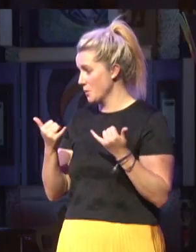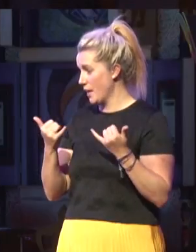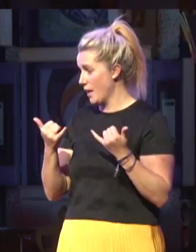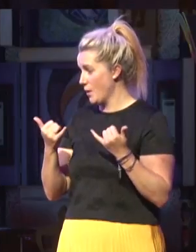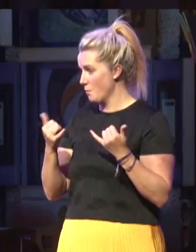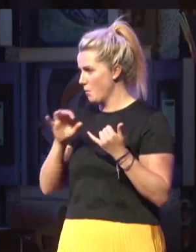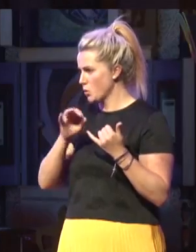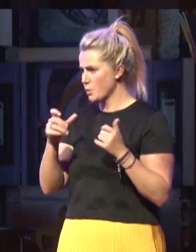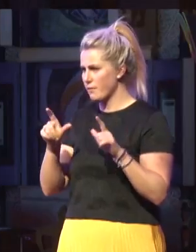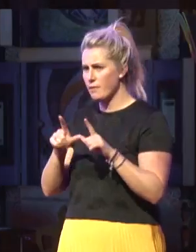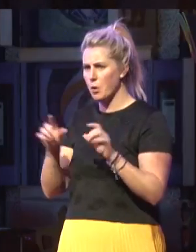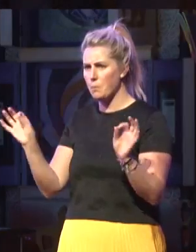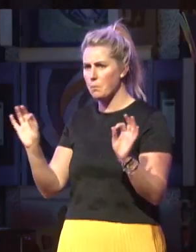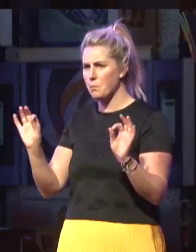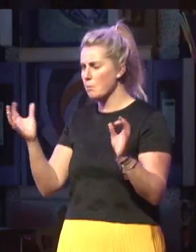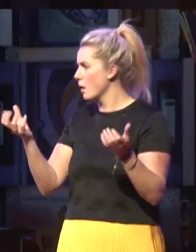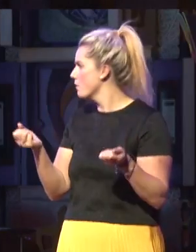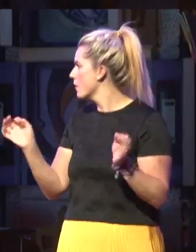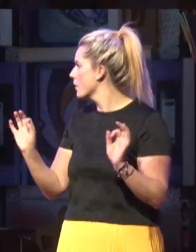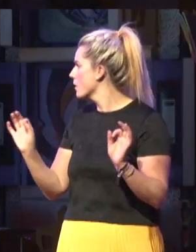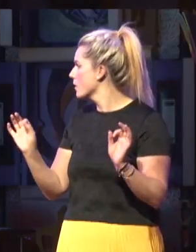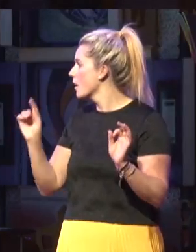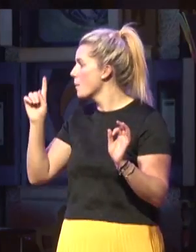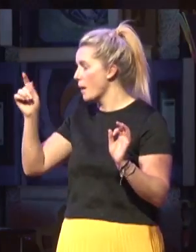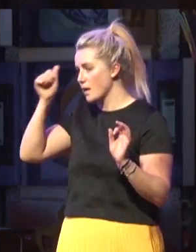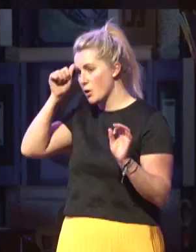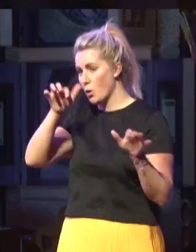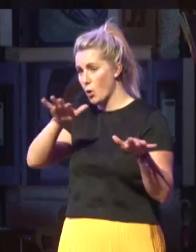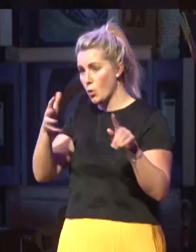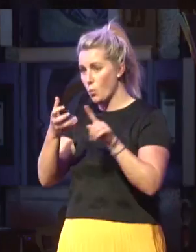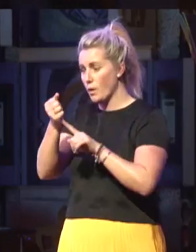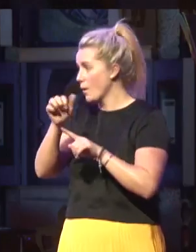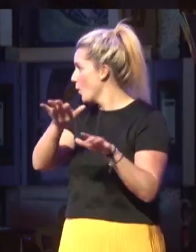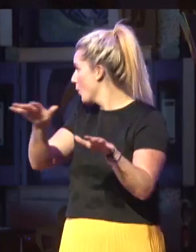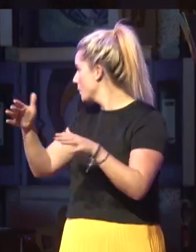And I haven't got an envelope, but I do know that the winner is...